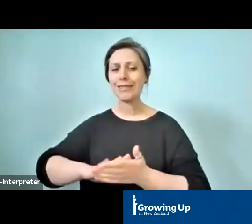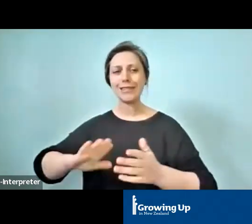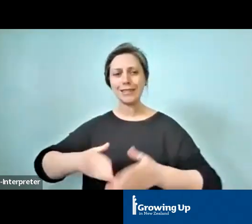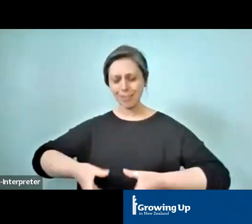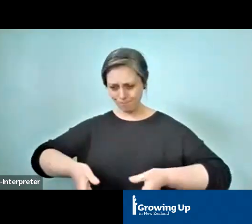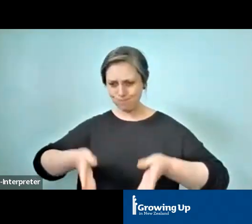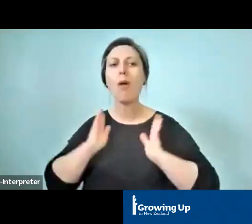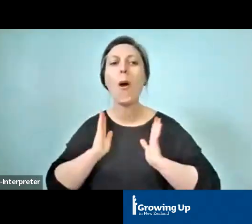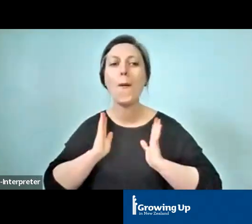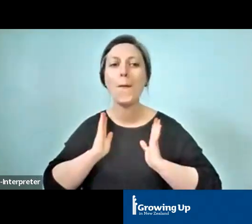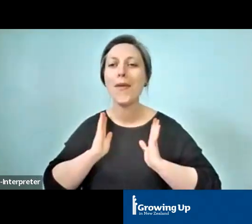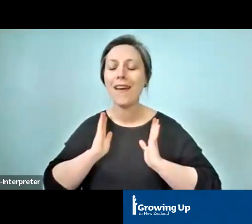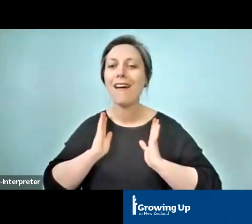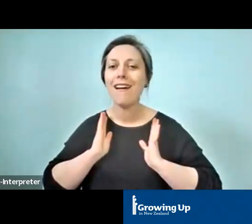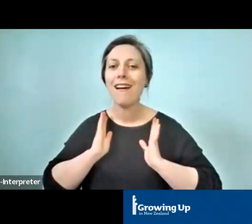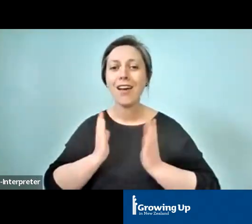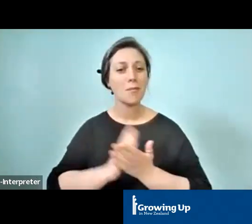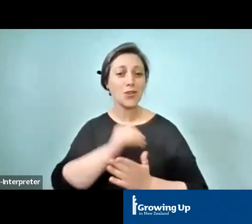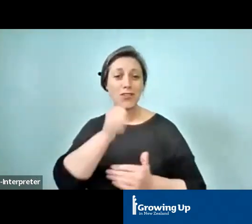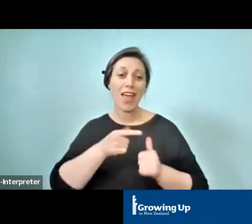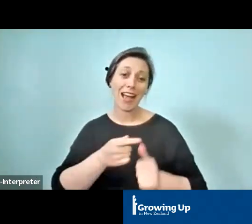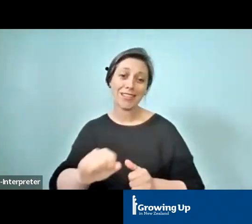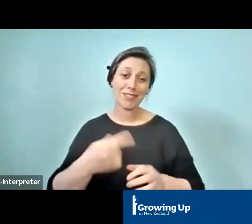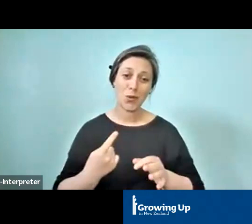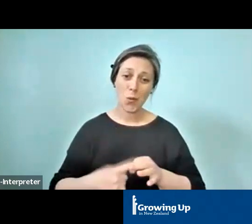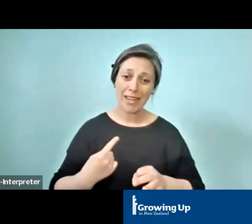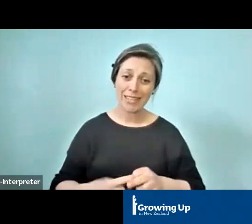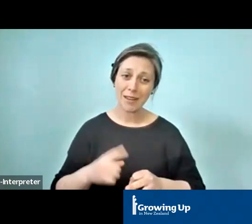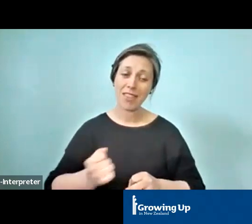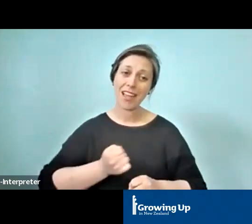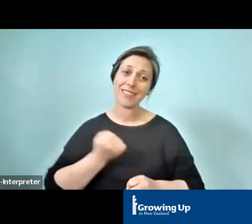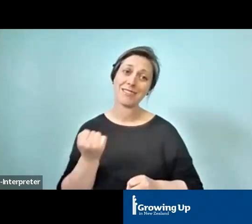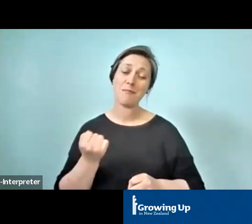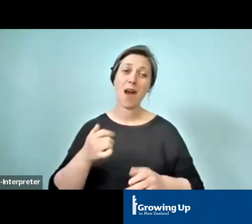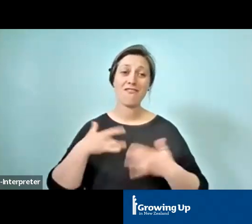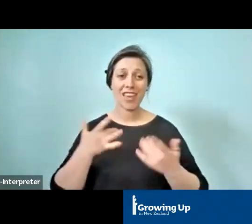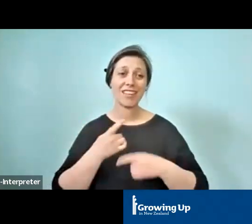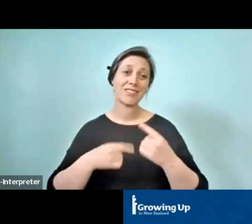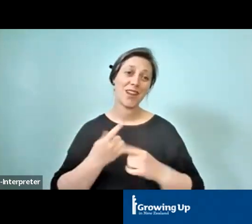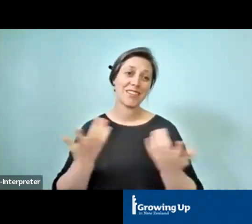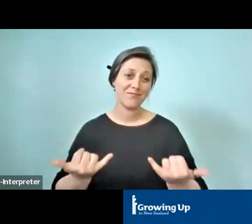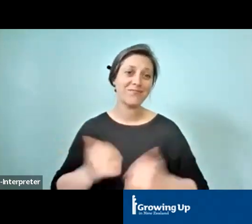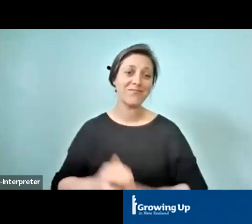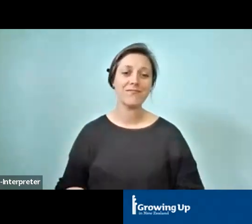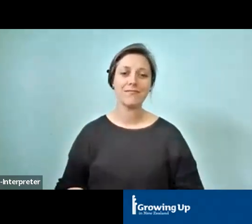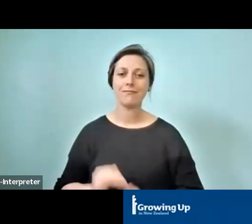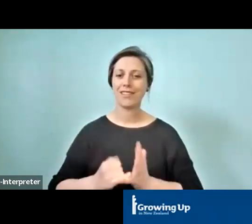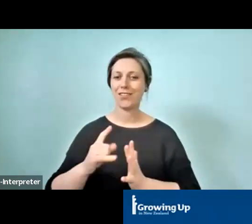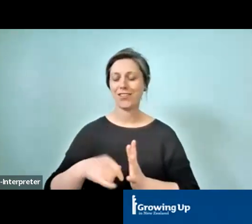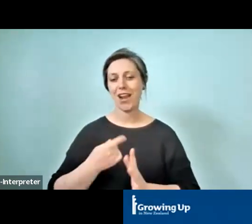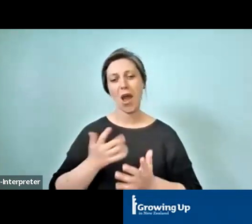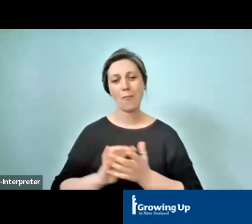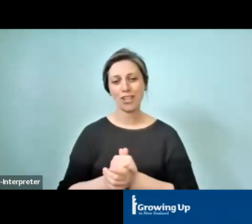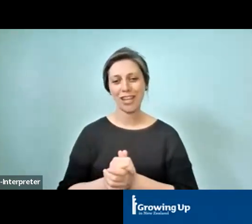incredibly important. I'm not sure if that answered your question, but it's kind of my thinking around it. Pat, I appreciate